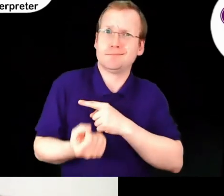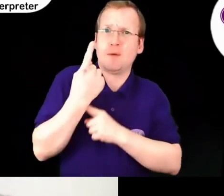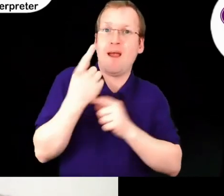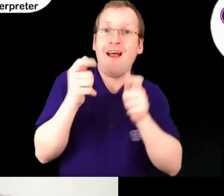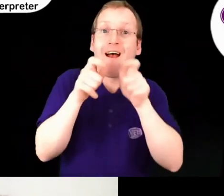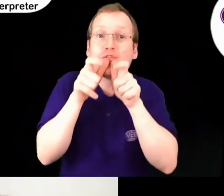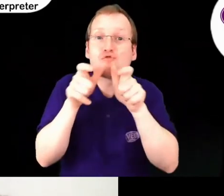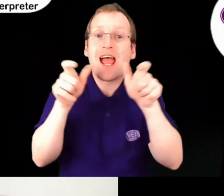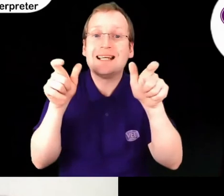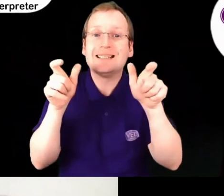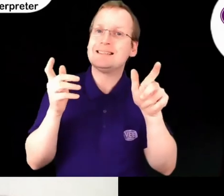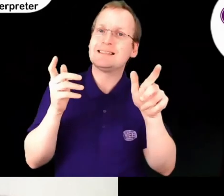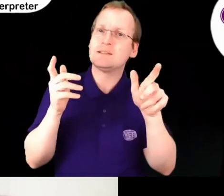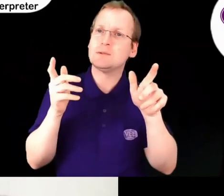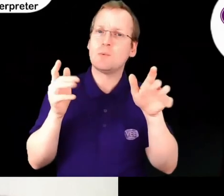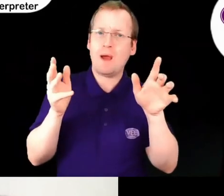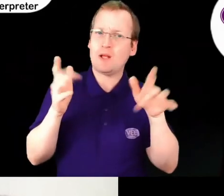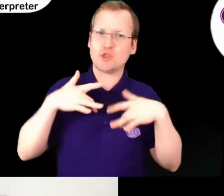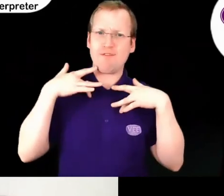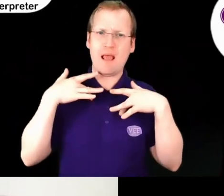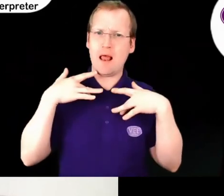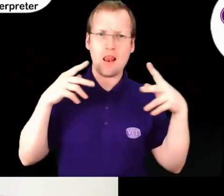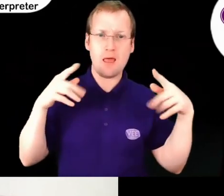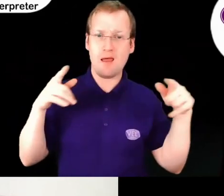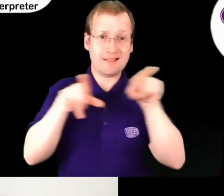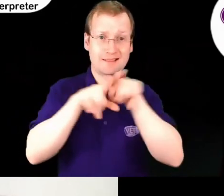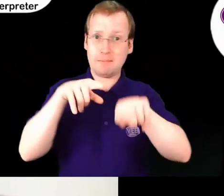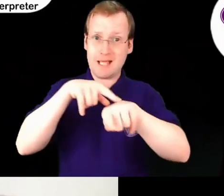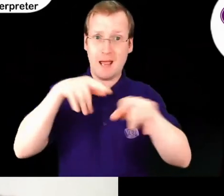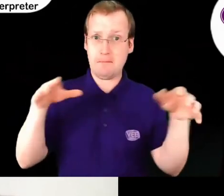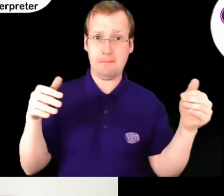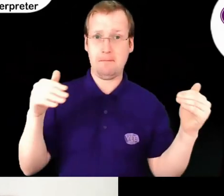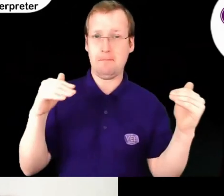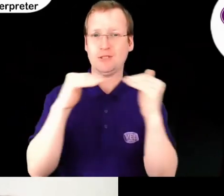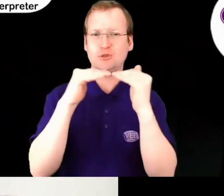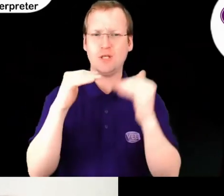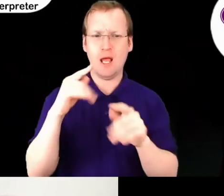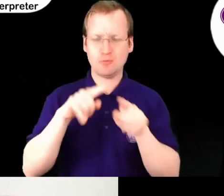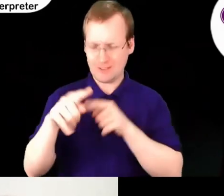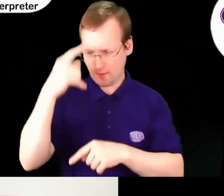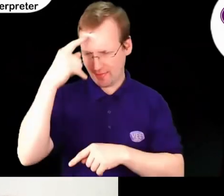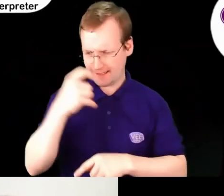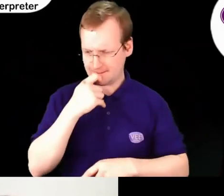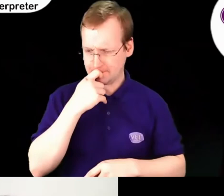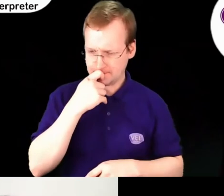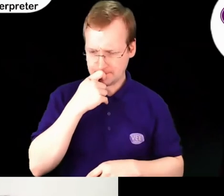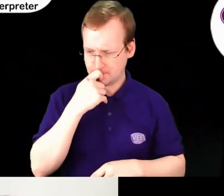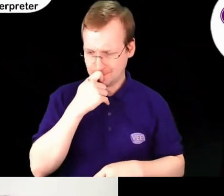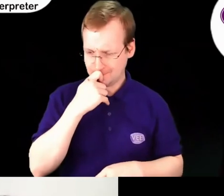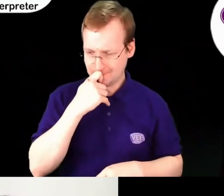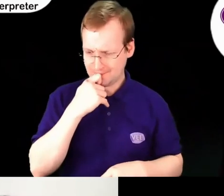where the music and the words come together at the same time. I'm trying to think